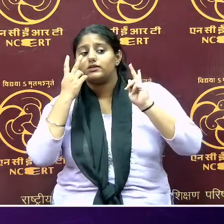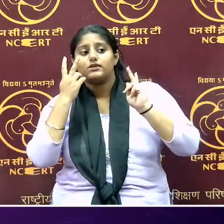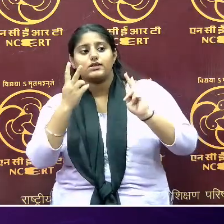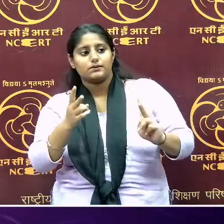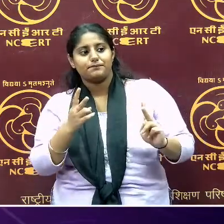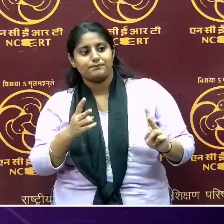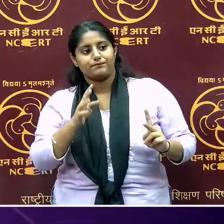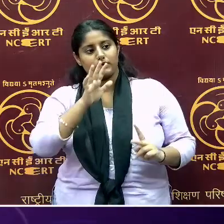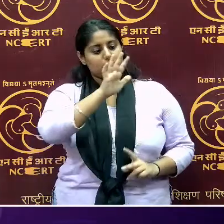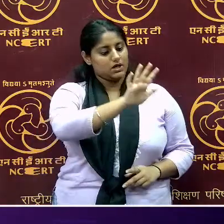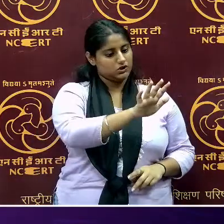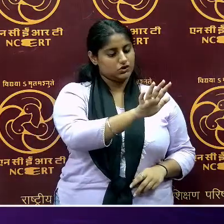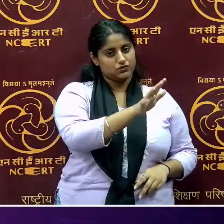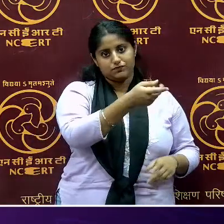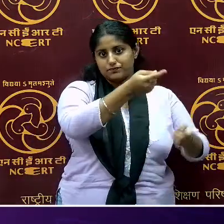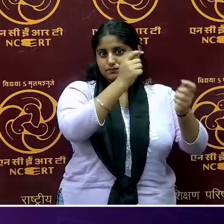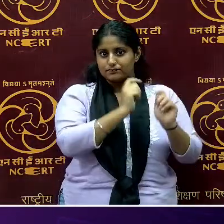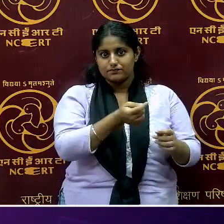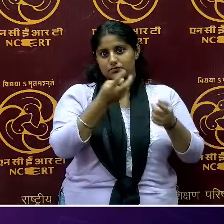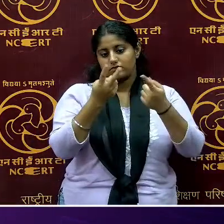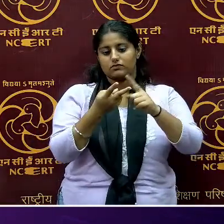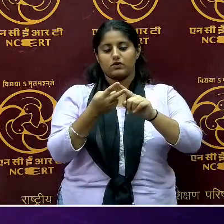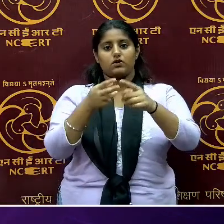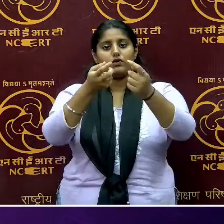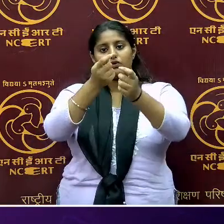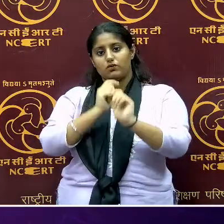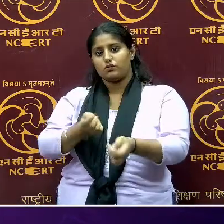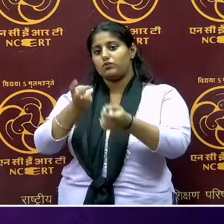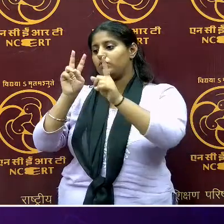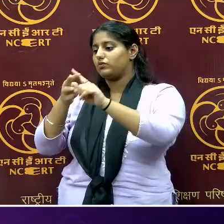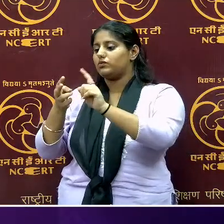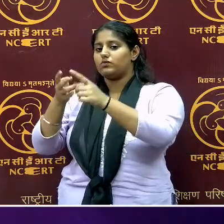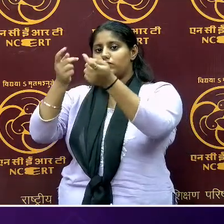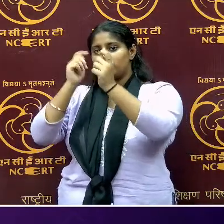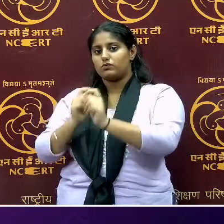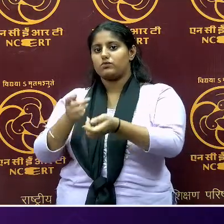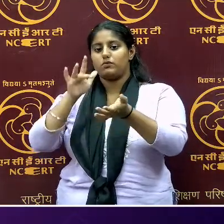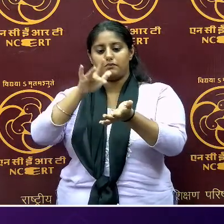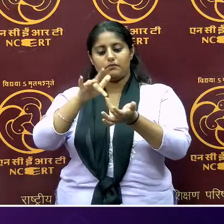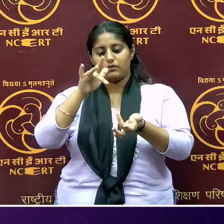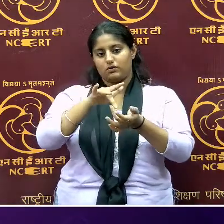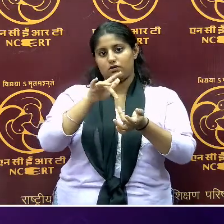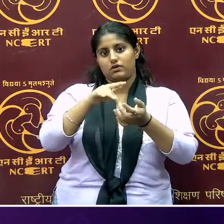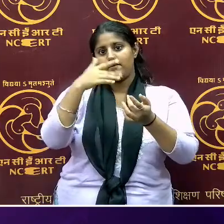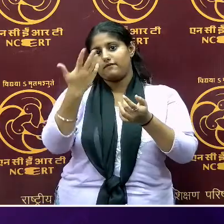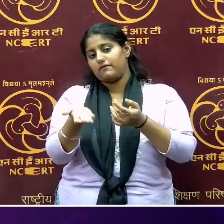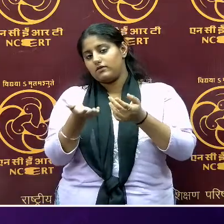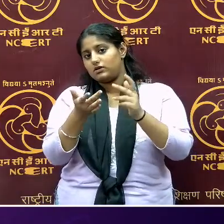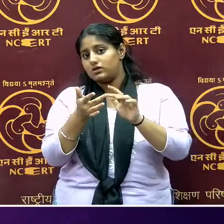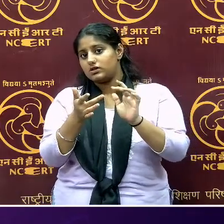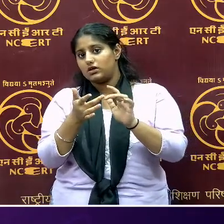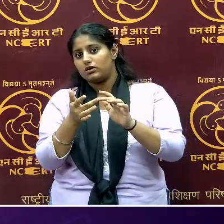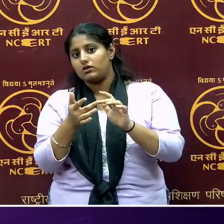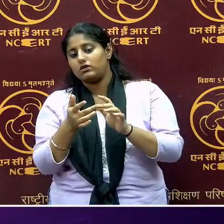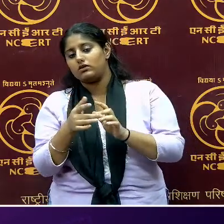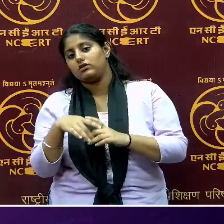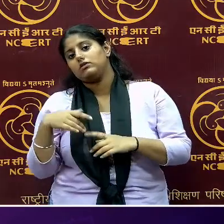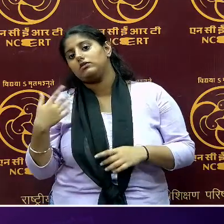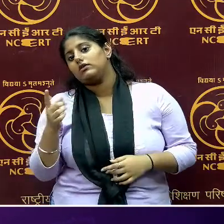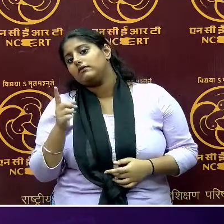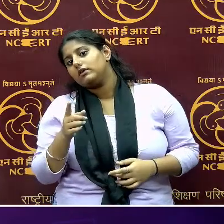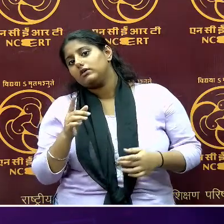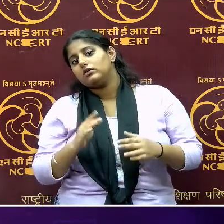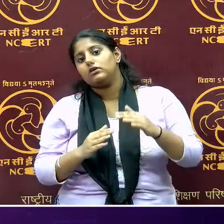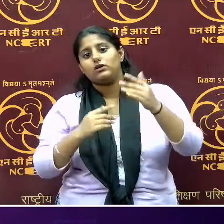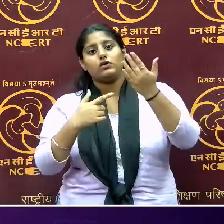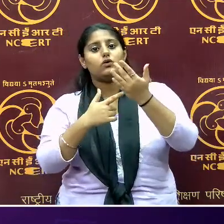5 horses, you have 2 horses plus 2 horses in middle on one side and 1 horse on the